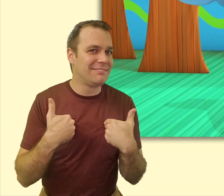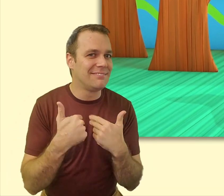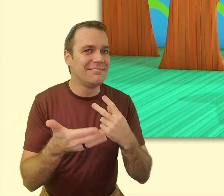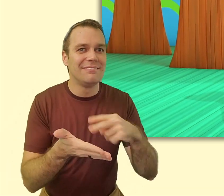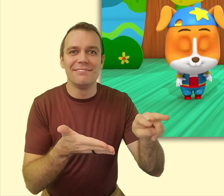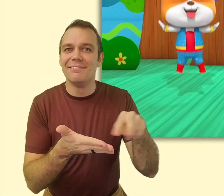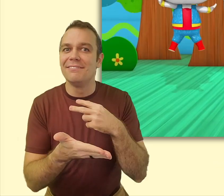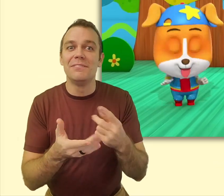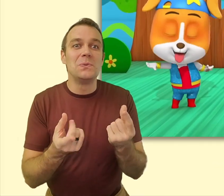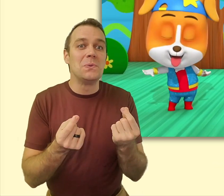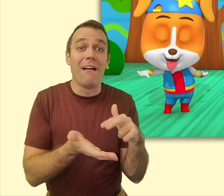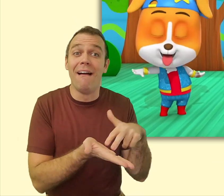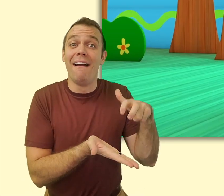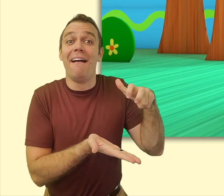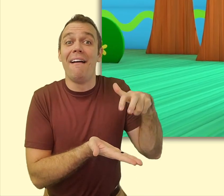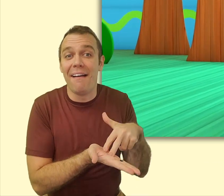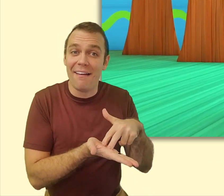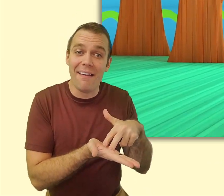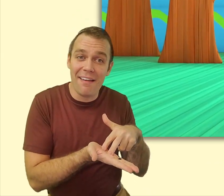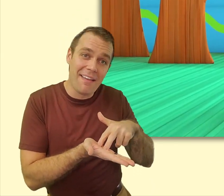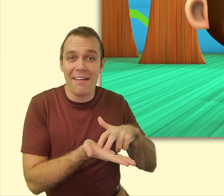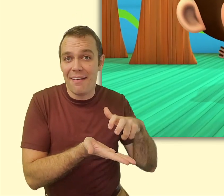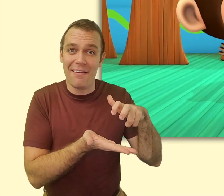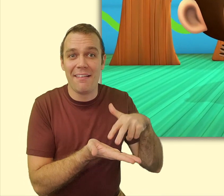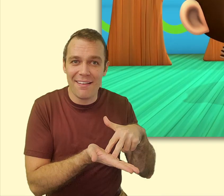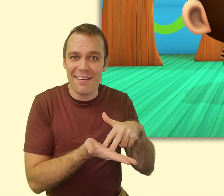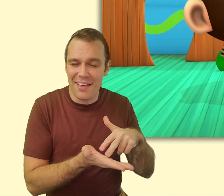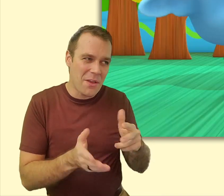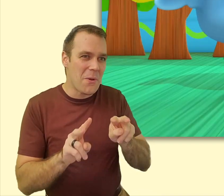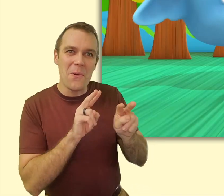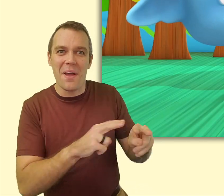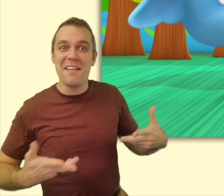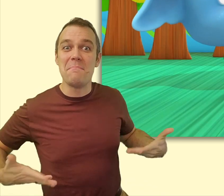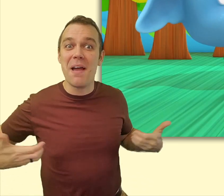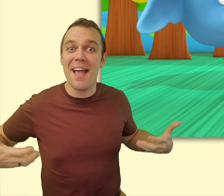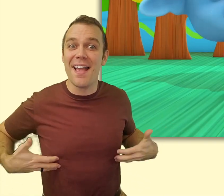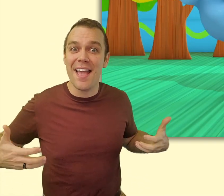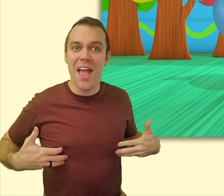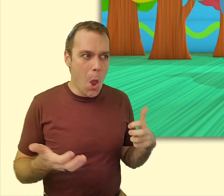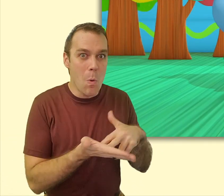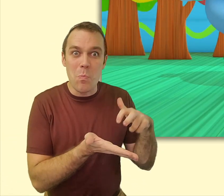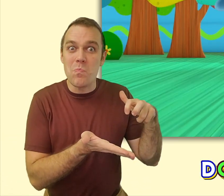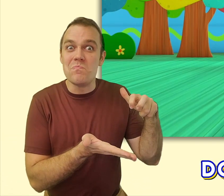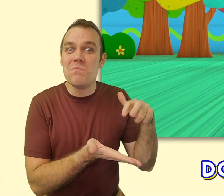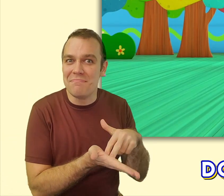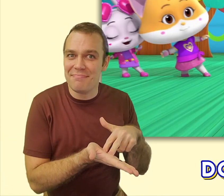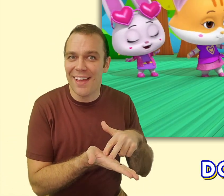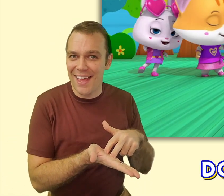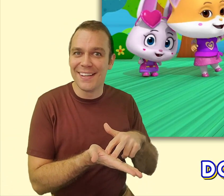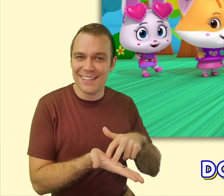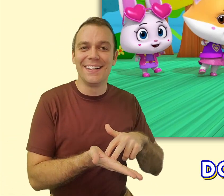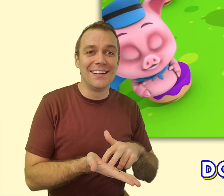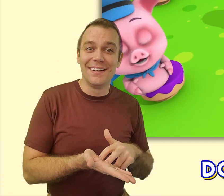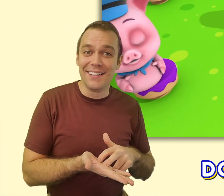animal dance. Do a little jump, a little jive. Watch Miss Monkey come alive, doing